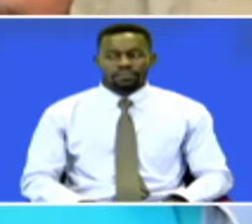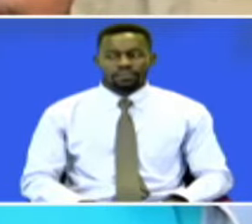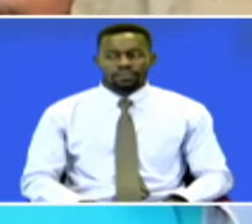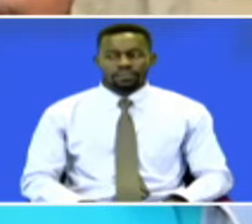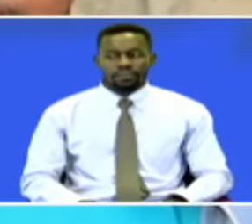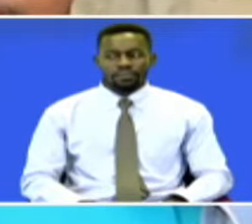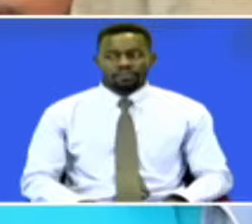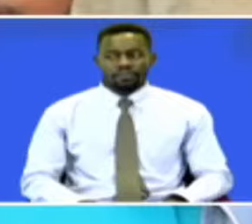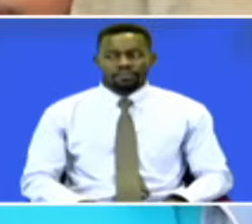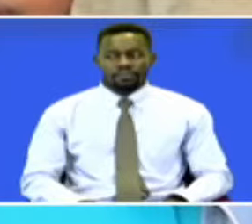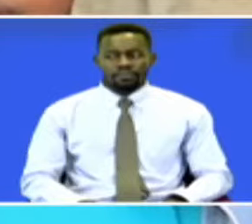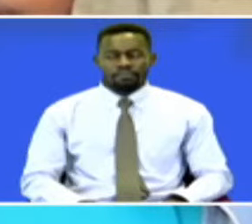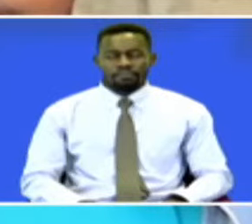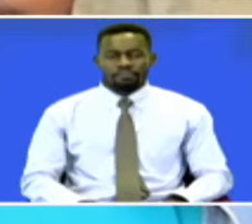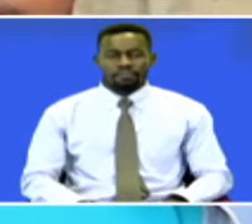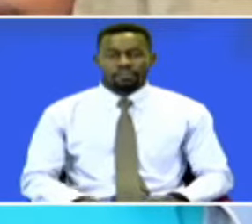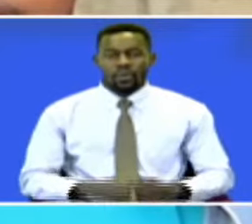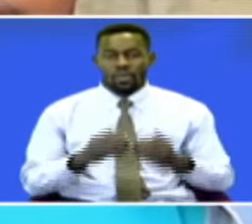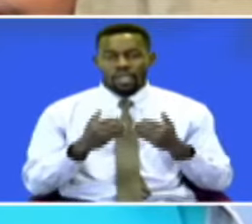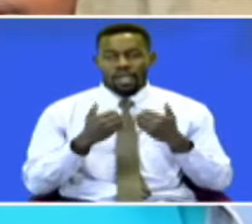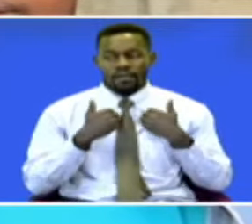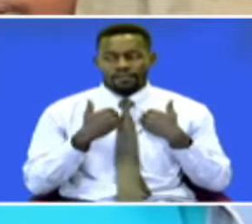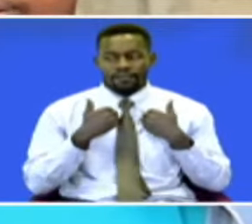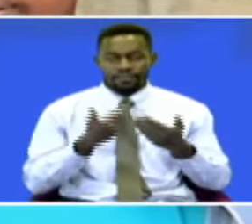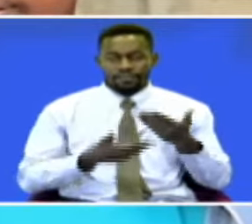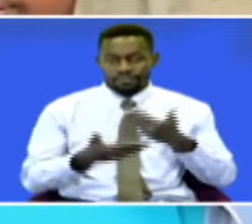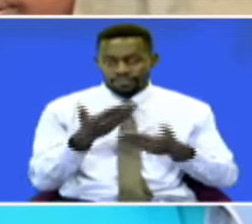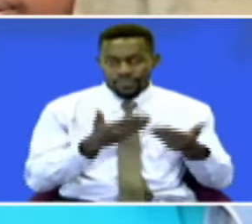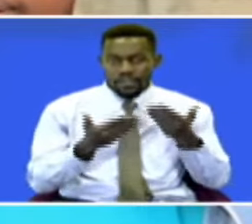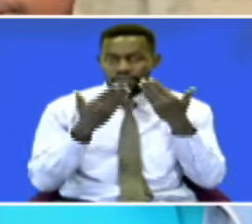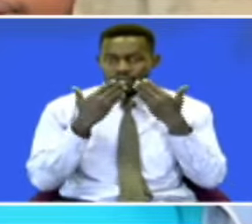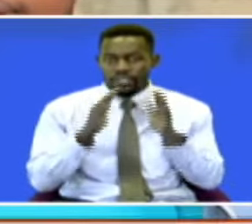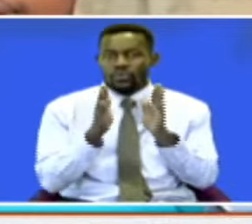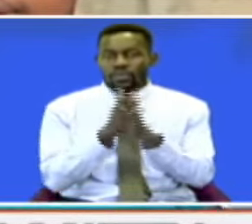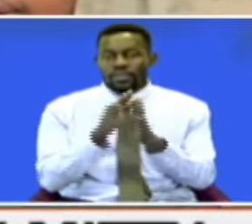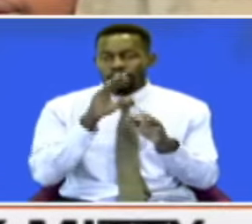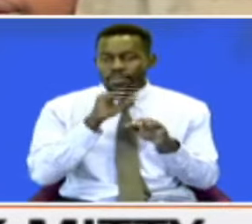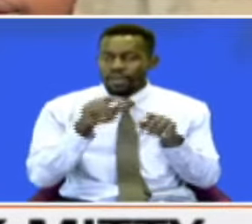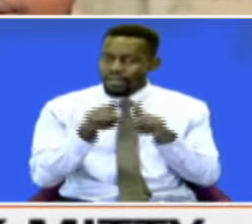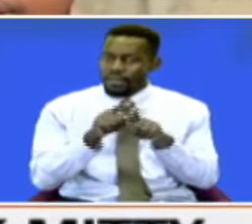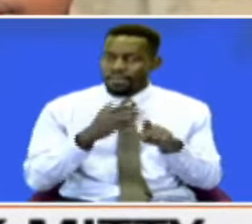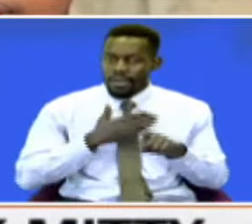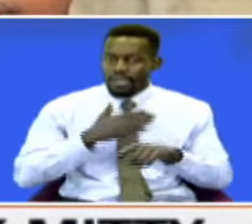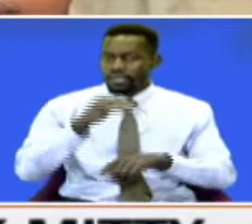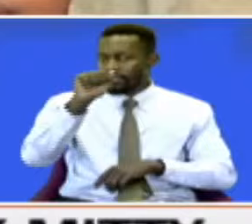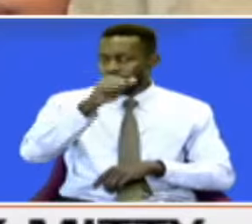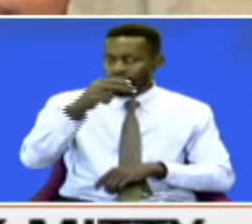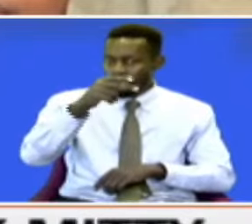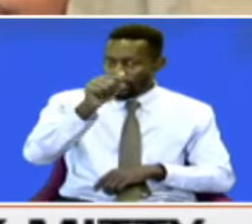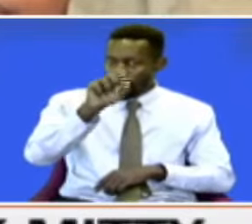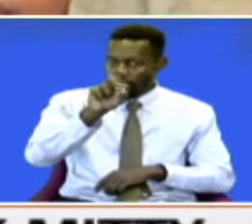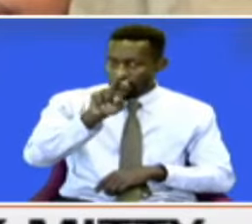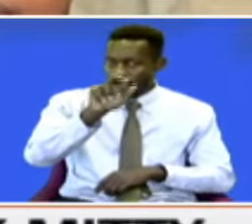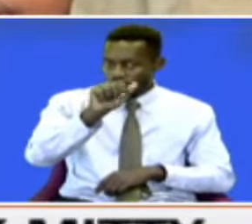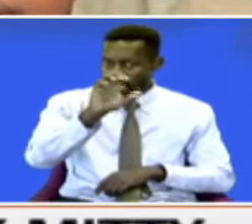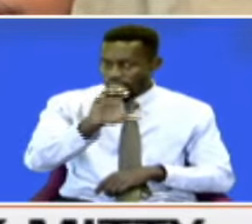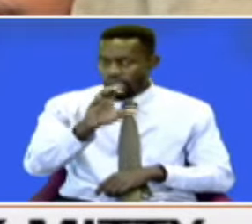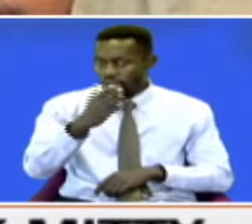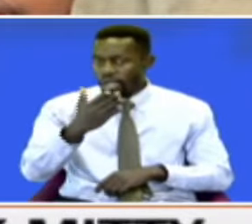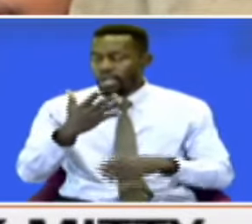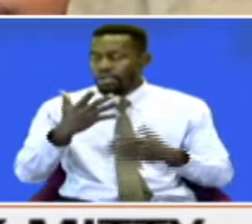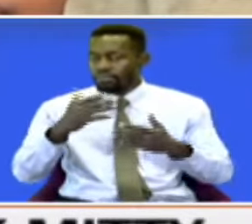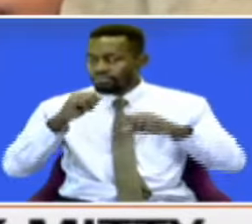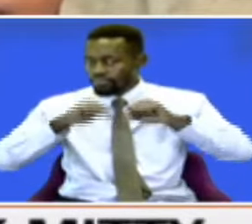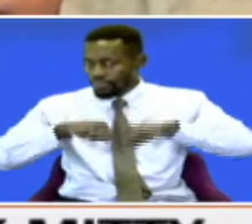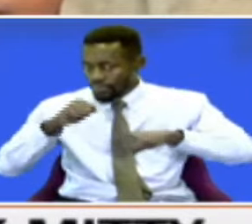This year, we had a conversation with my brother Shadrack and agreed that I talk to the community of